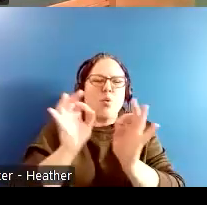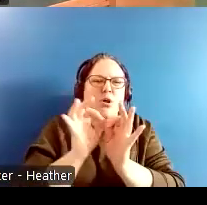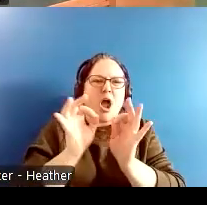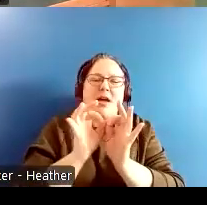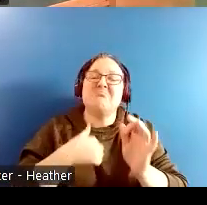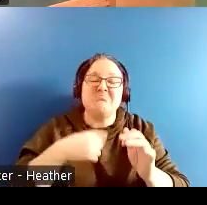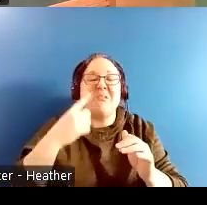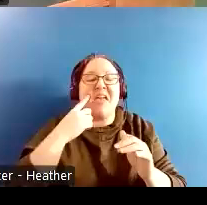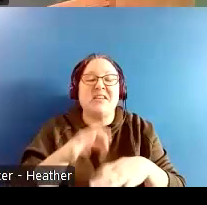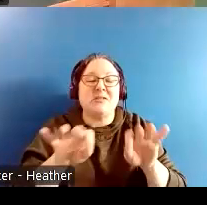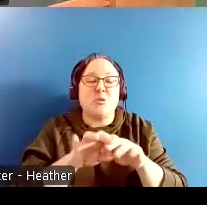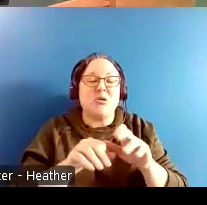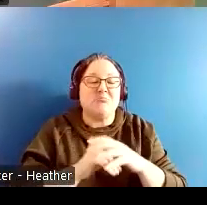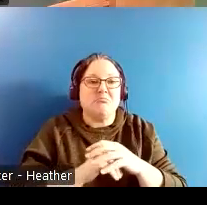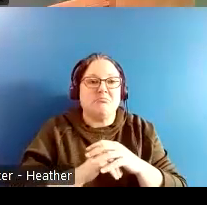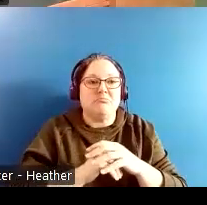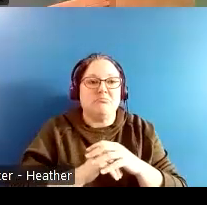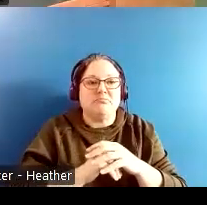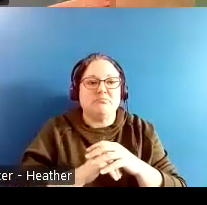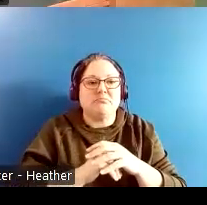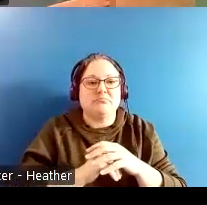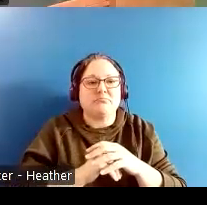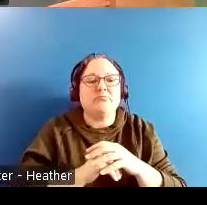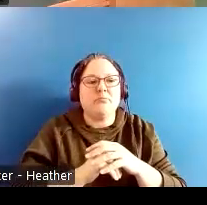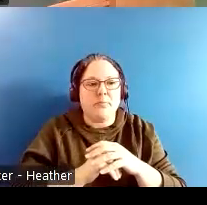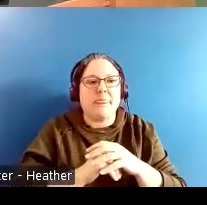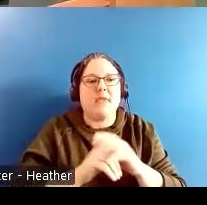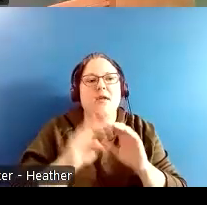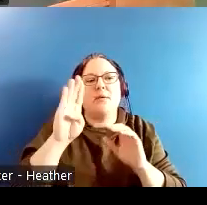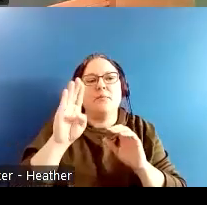going to be important. Tim Bober is a fellow working with me